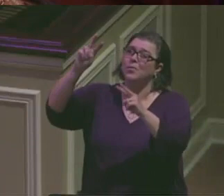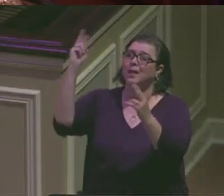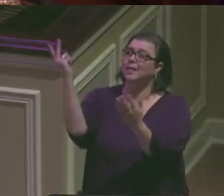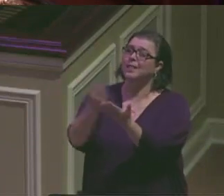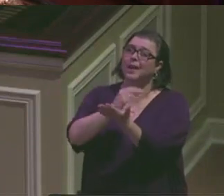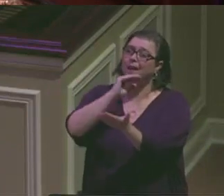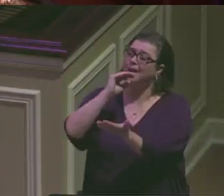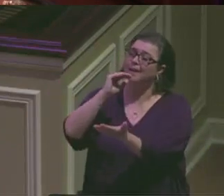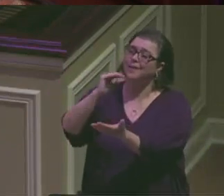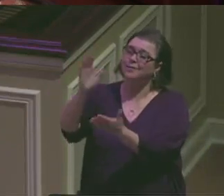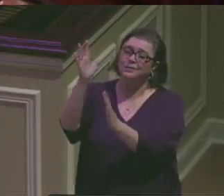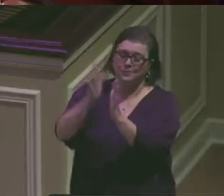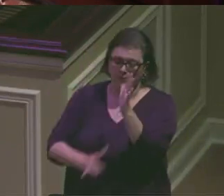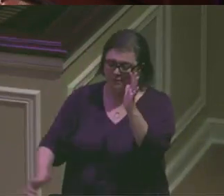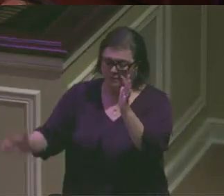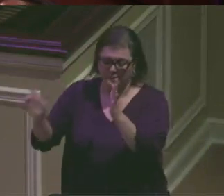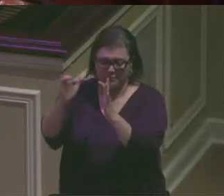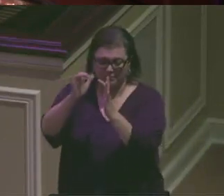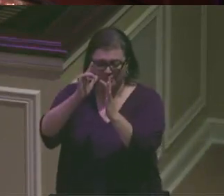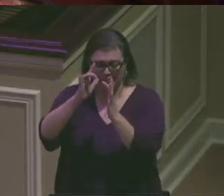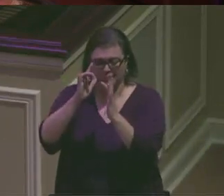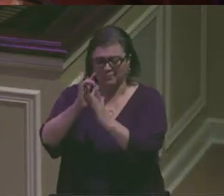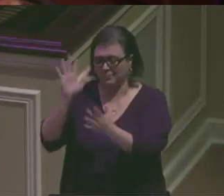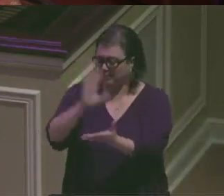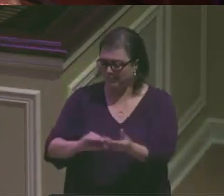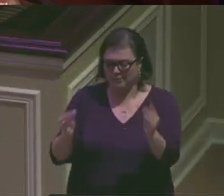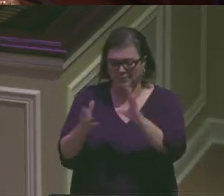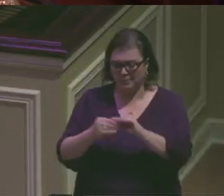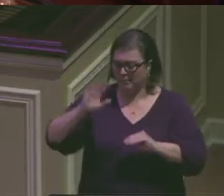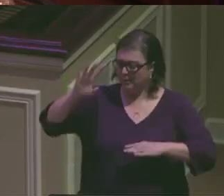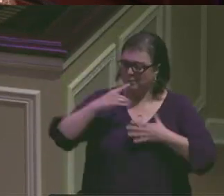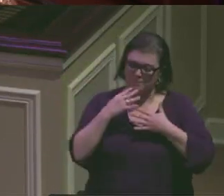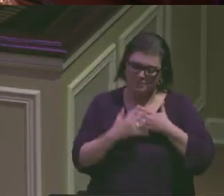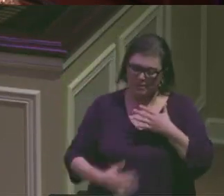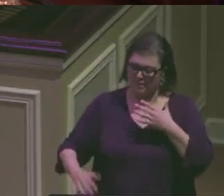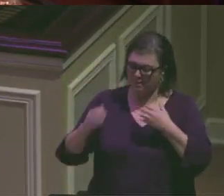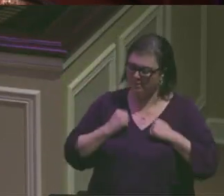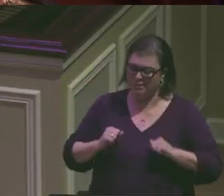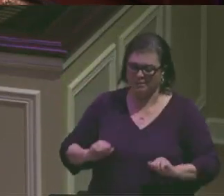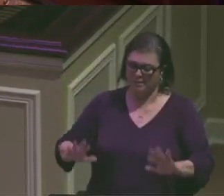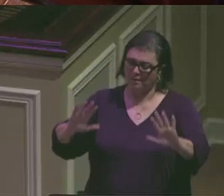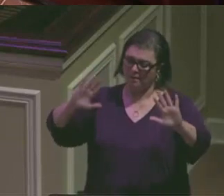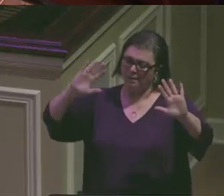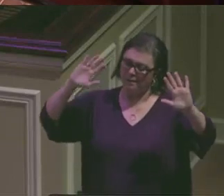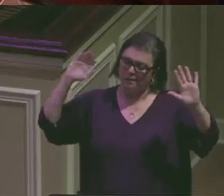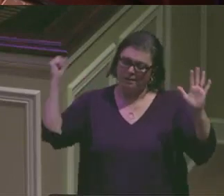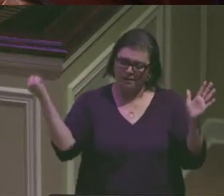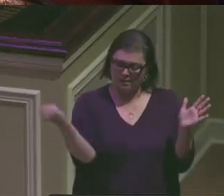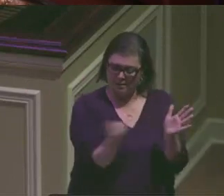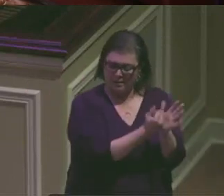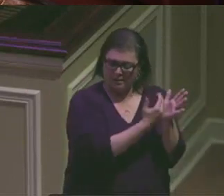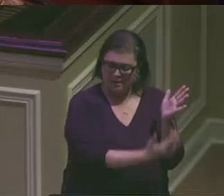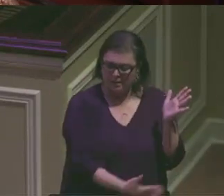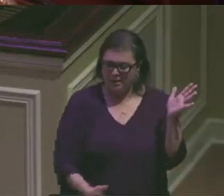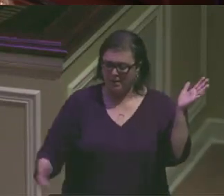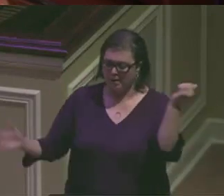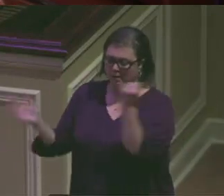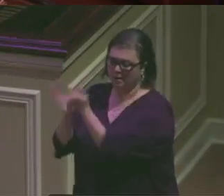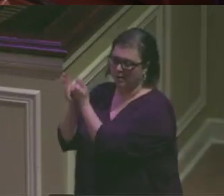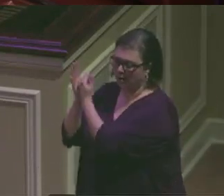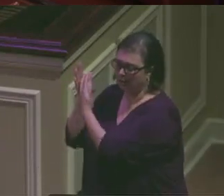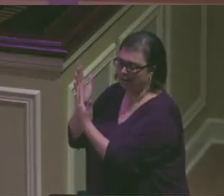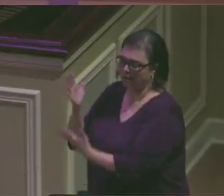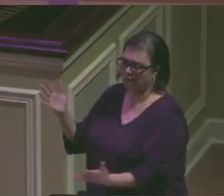Behold the Lamb, the story of redemption written on His